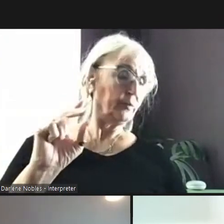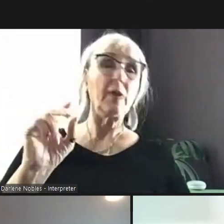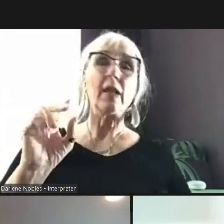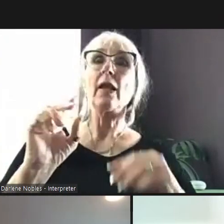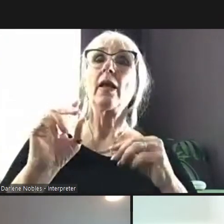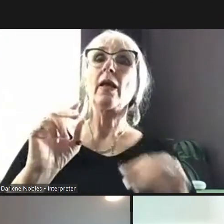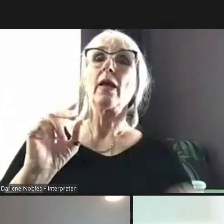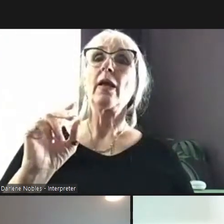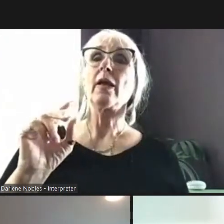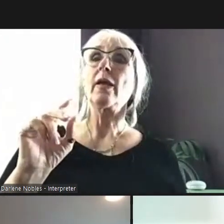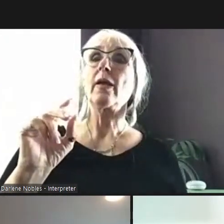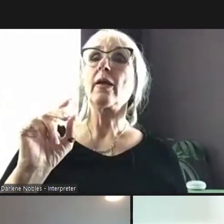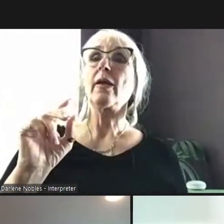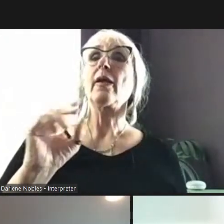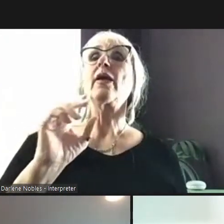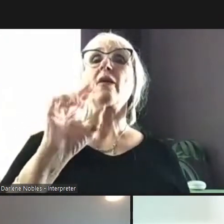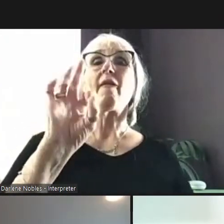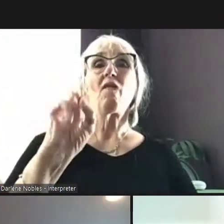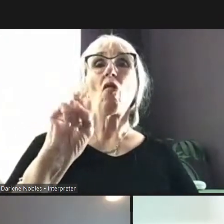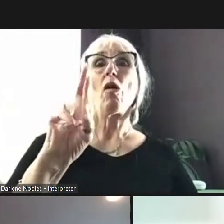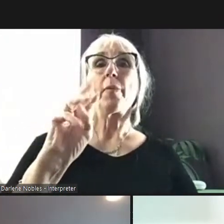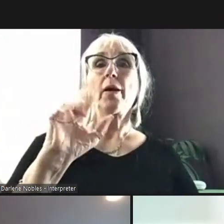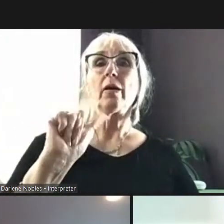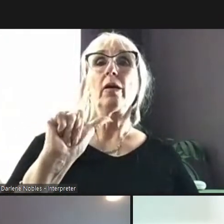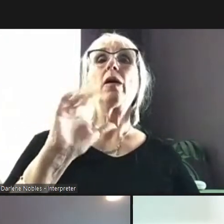There's not a formal budget amendment on the agenda.